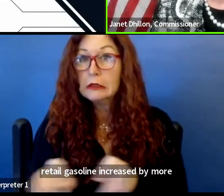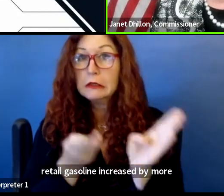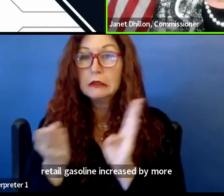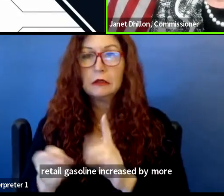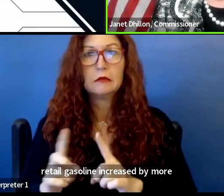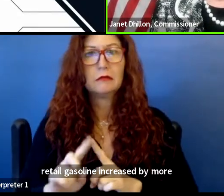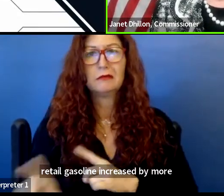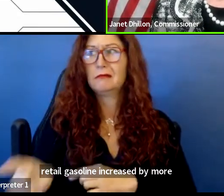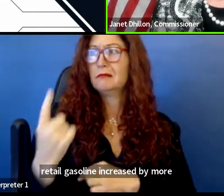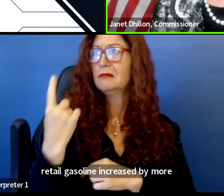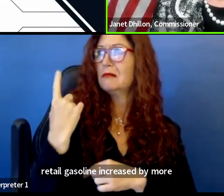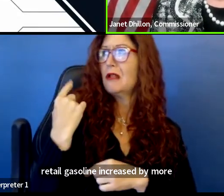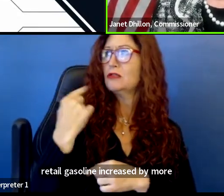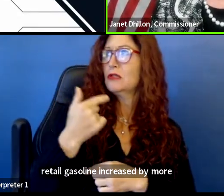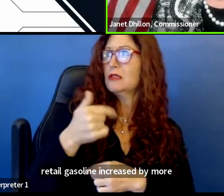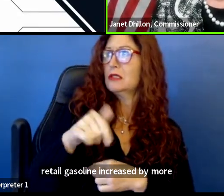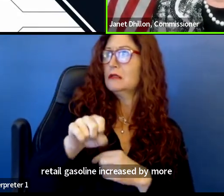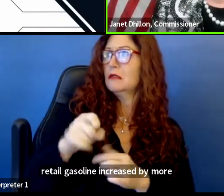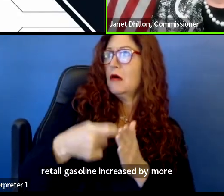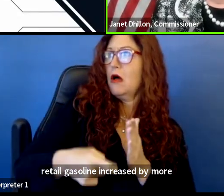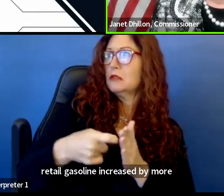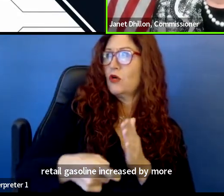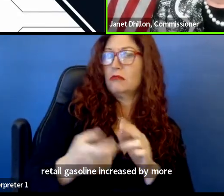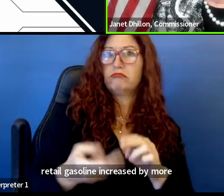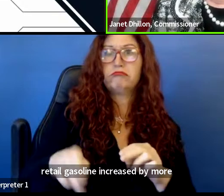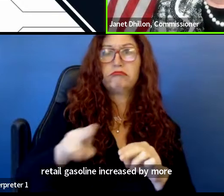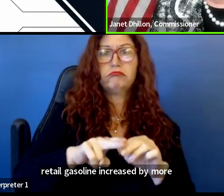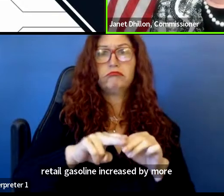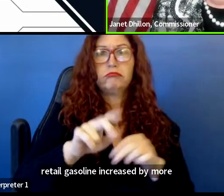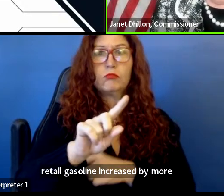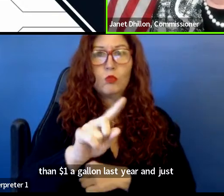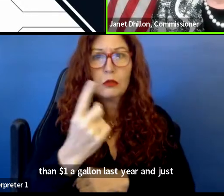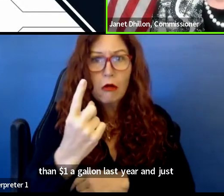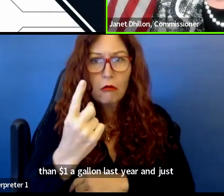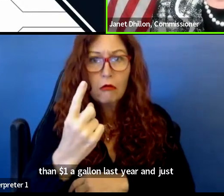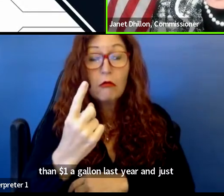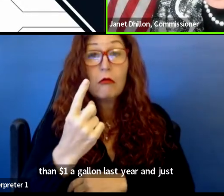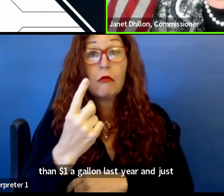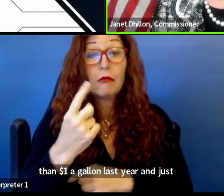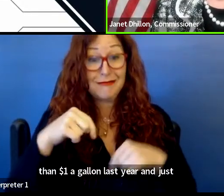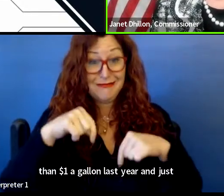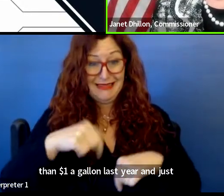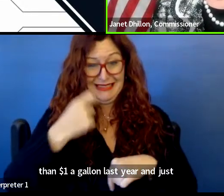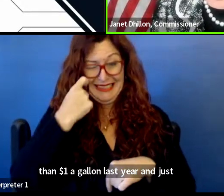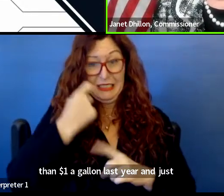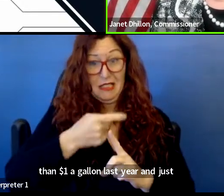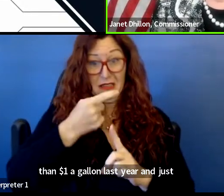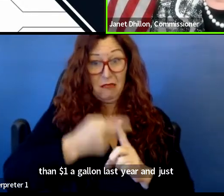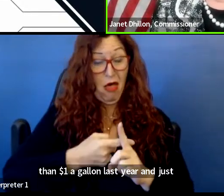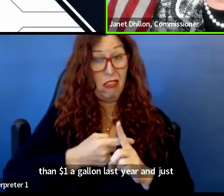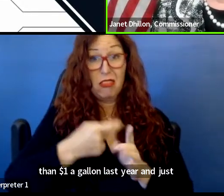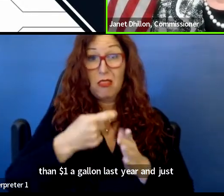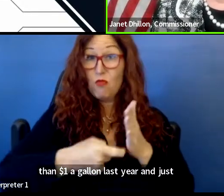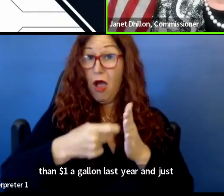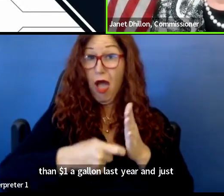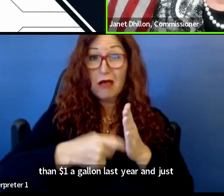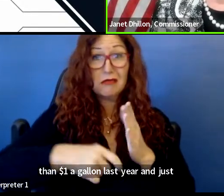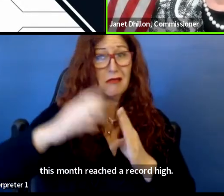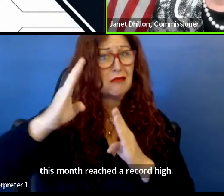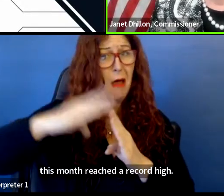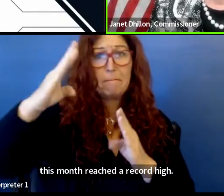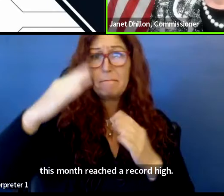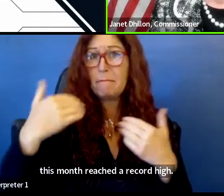year and just this month reached a record high experts aren't expecting these costs to come down